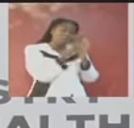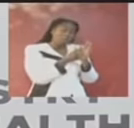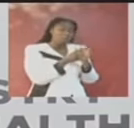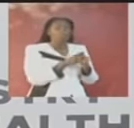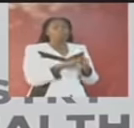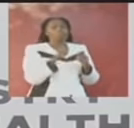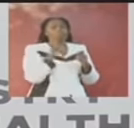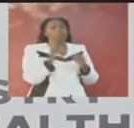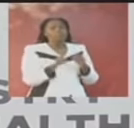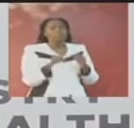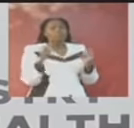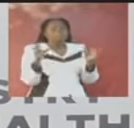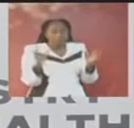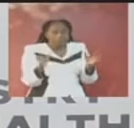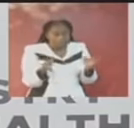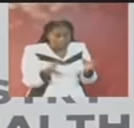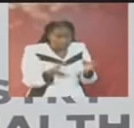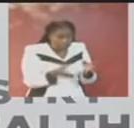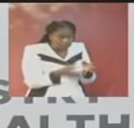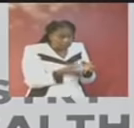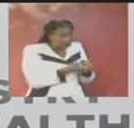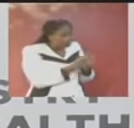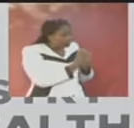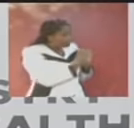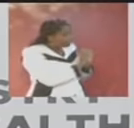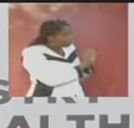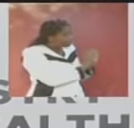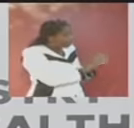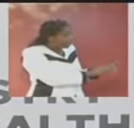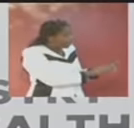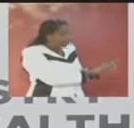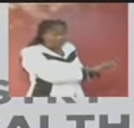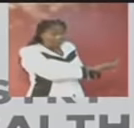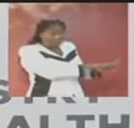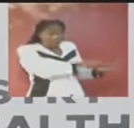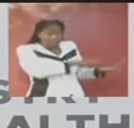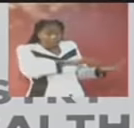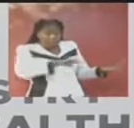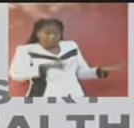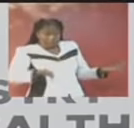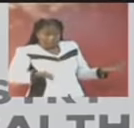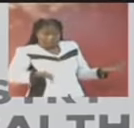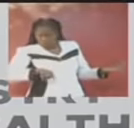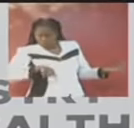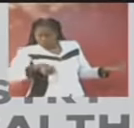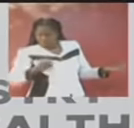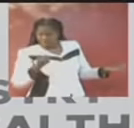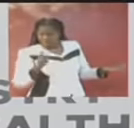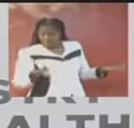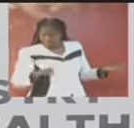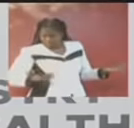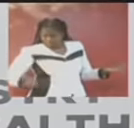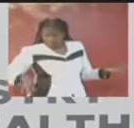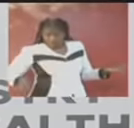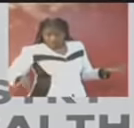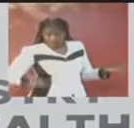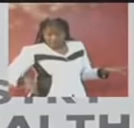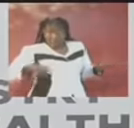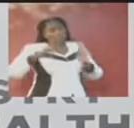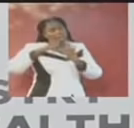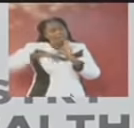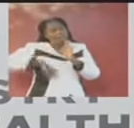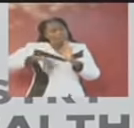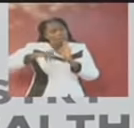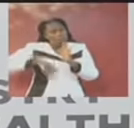separate facility as opposed to one where persons are of a lower risk. So, for example, we would